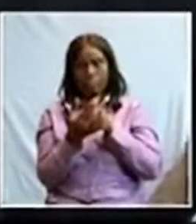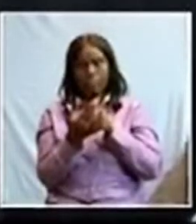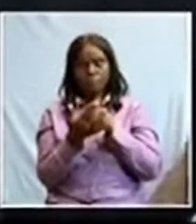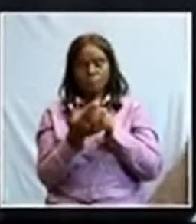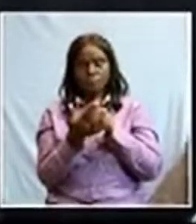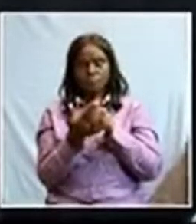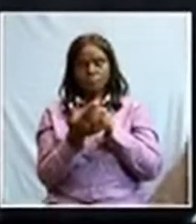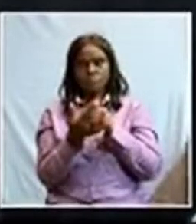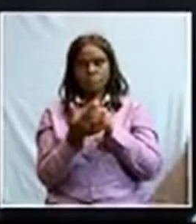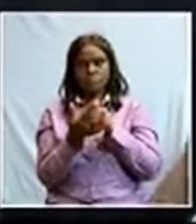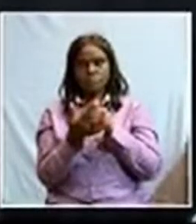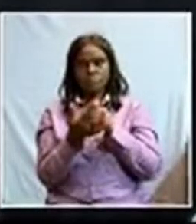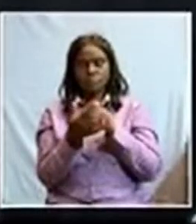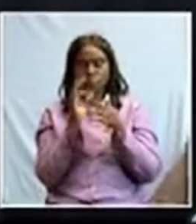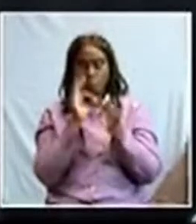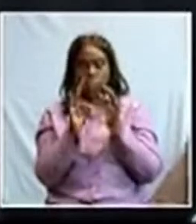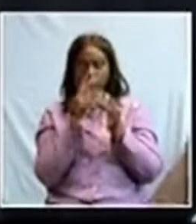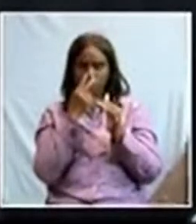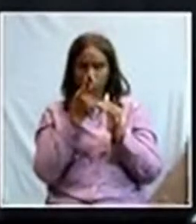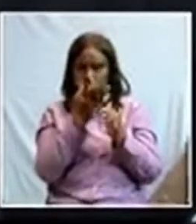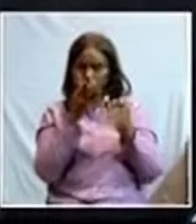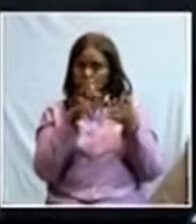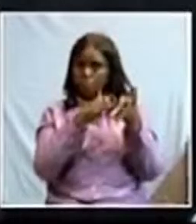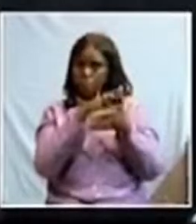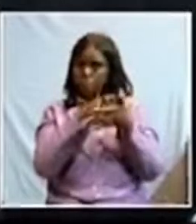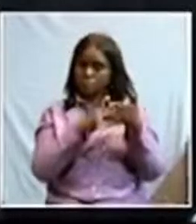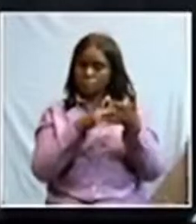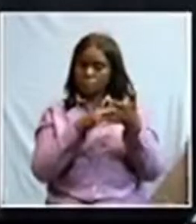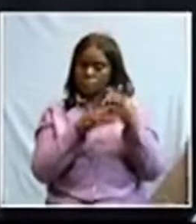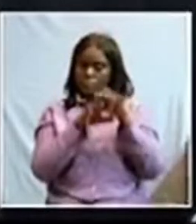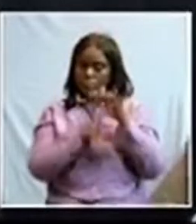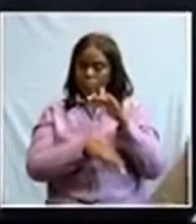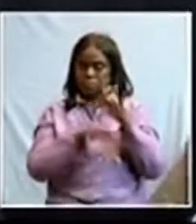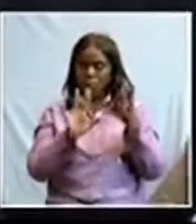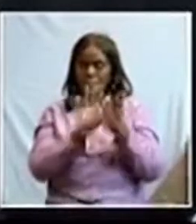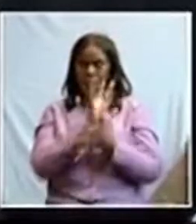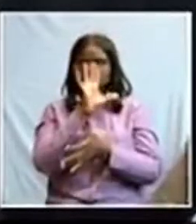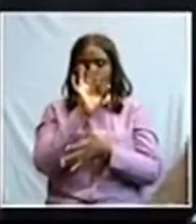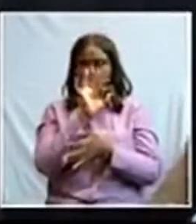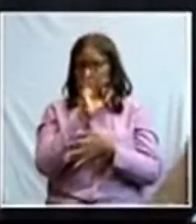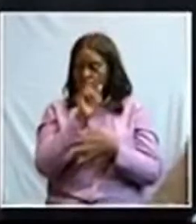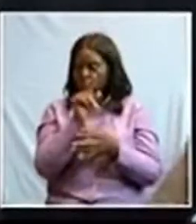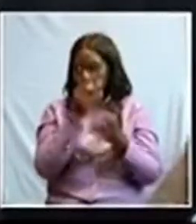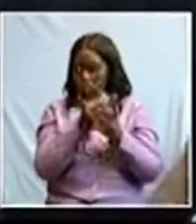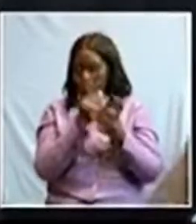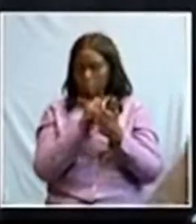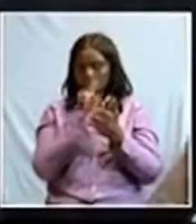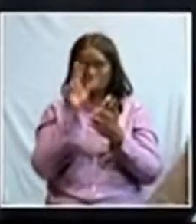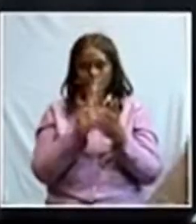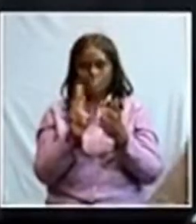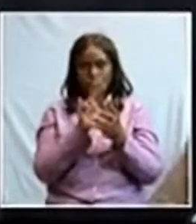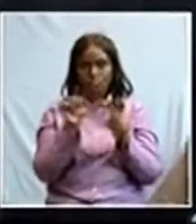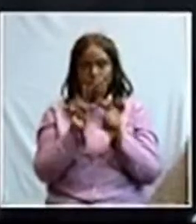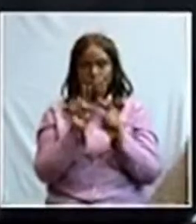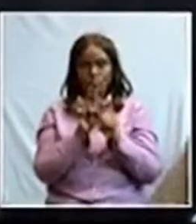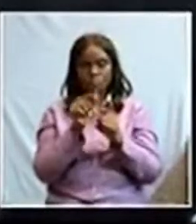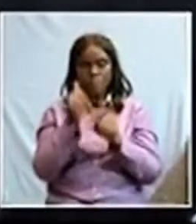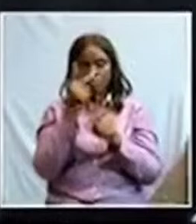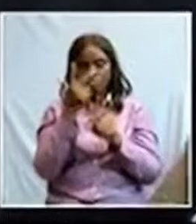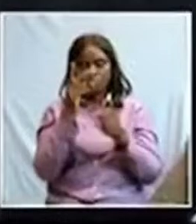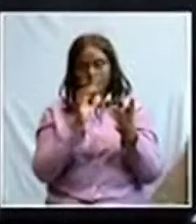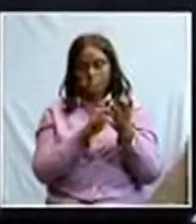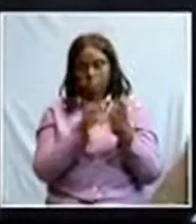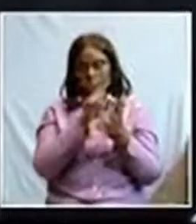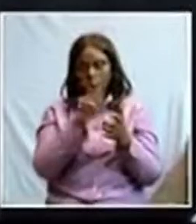if we look at the table under page 9, The unspent funds is